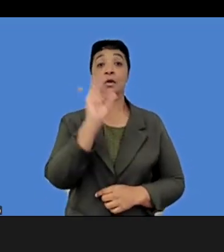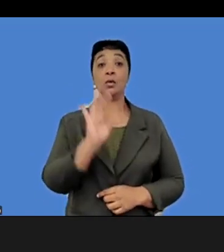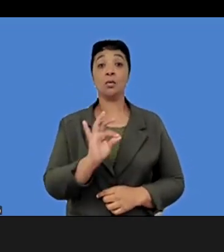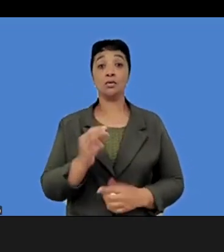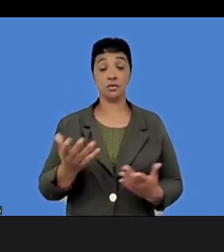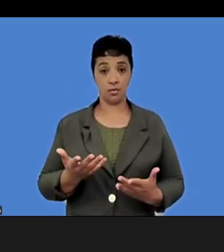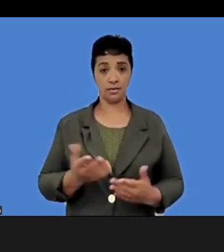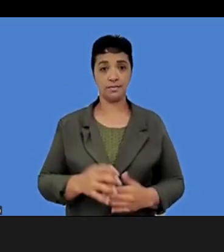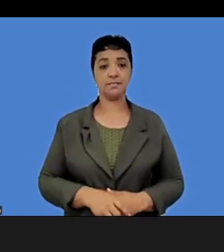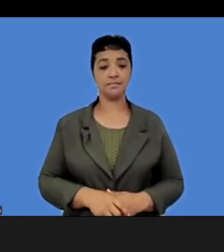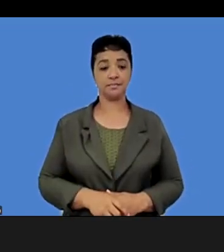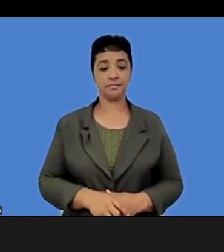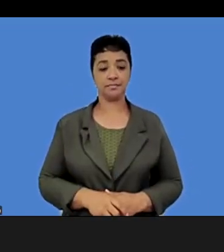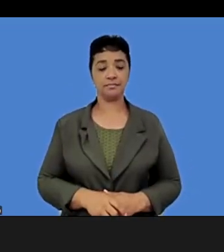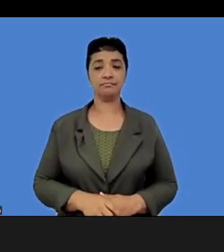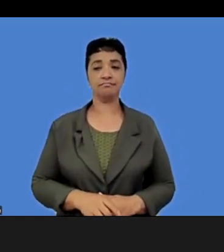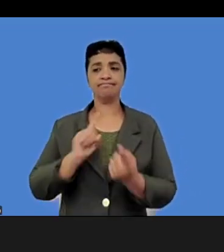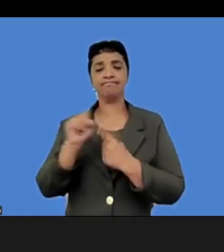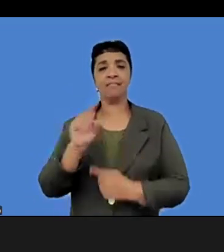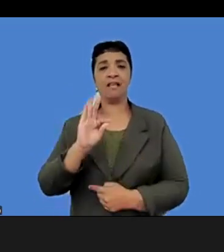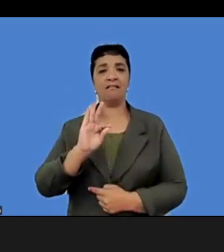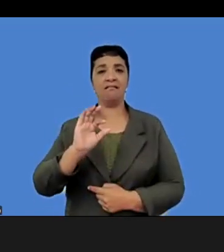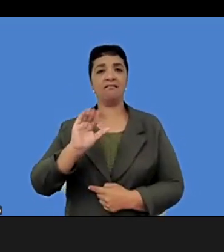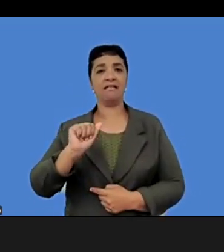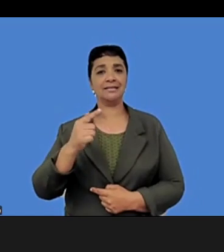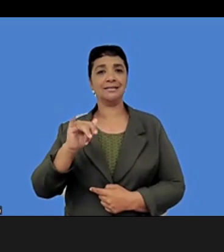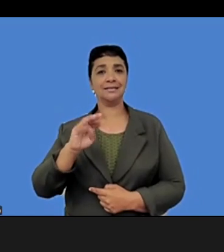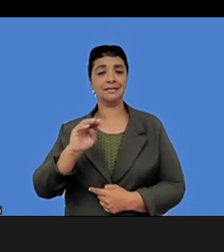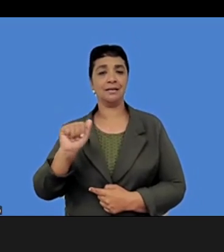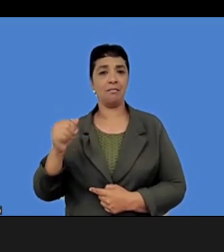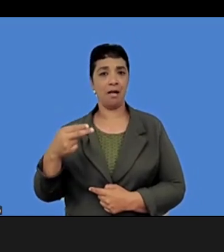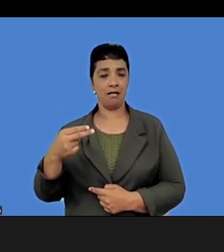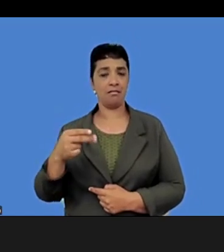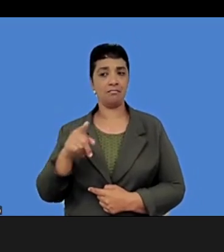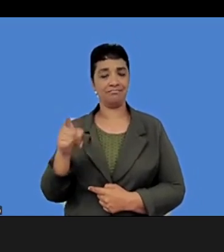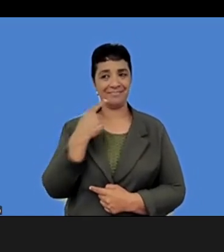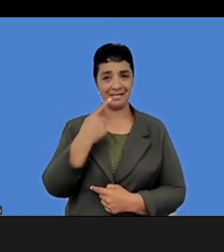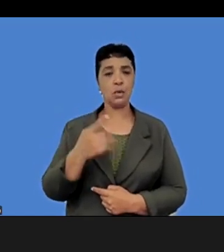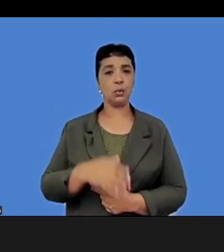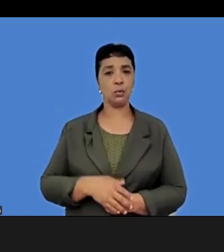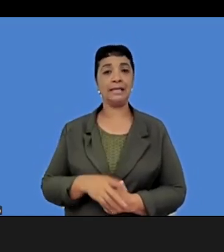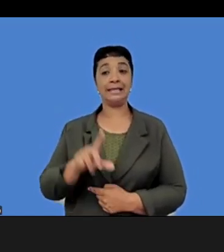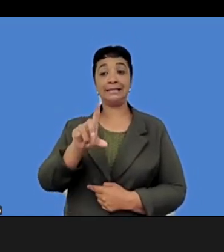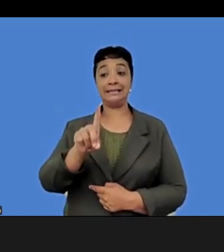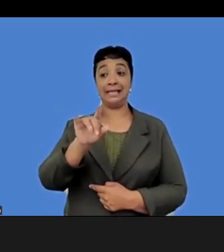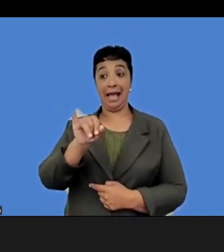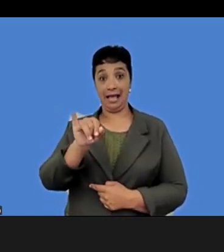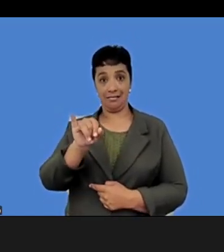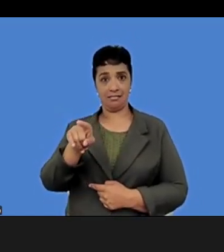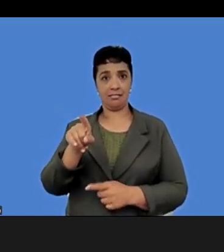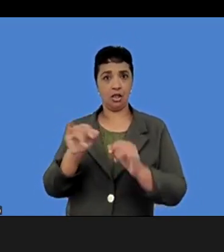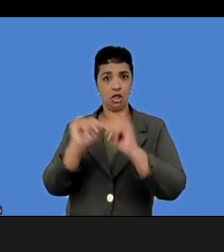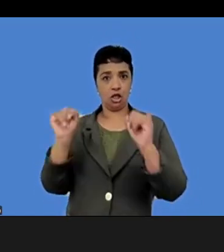addressed to Fatima. What was understood as deinstitutionalization by